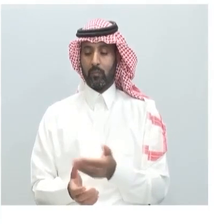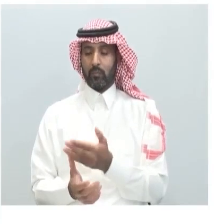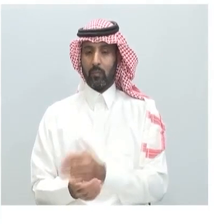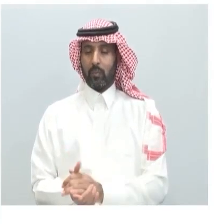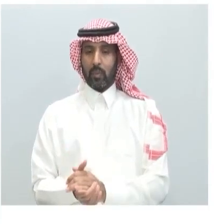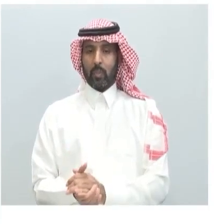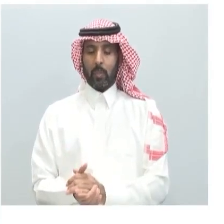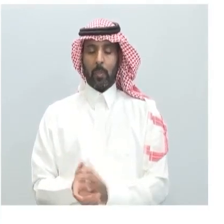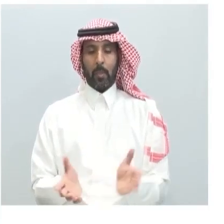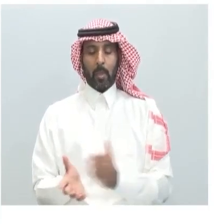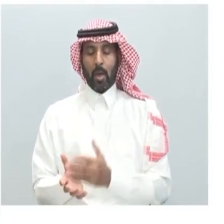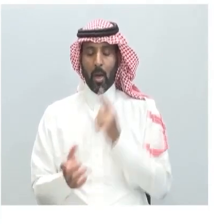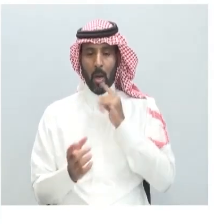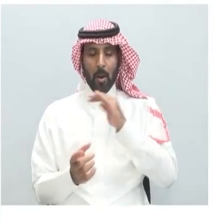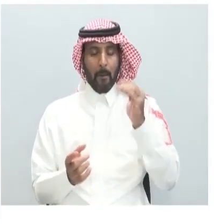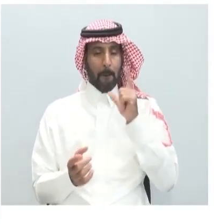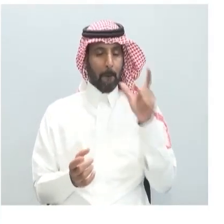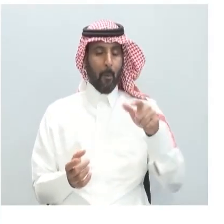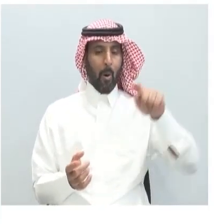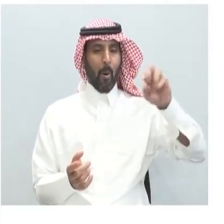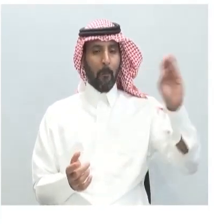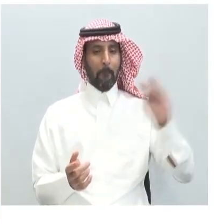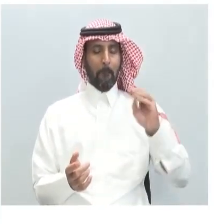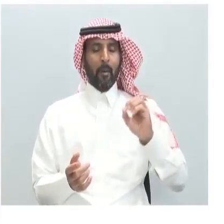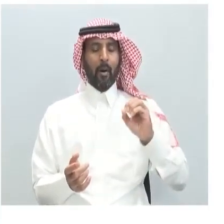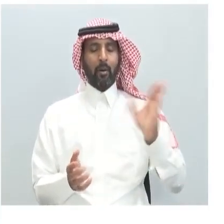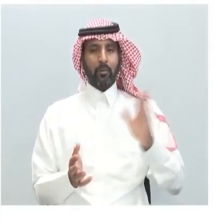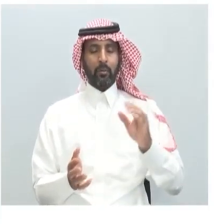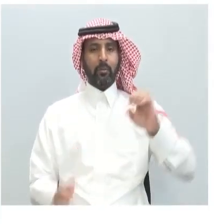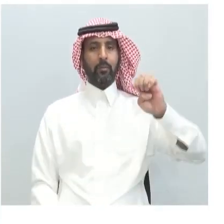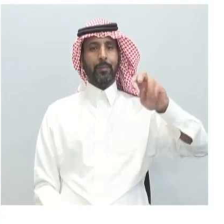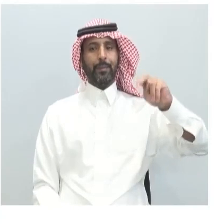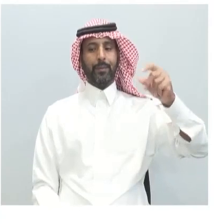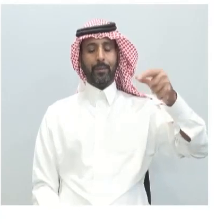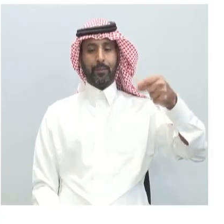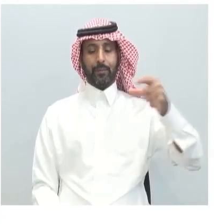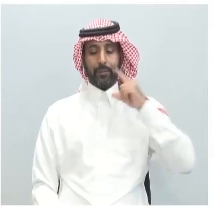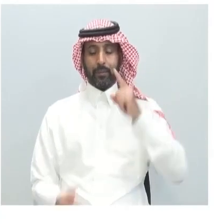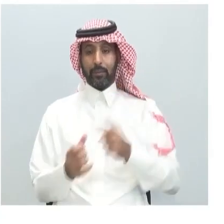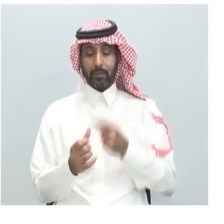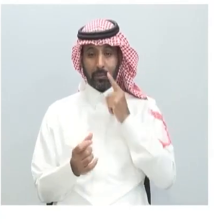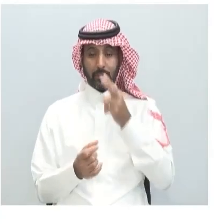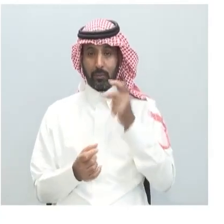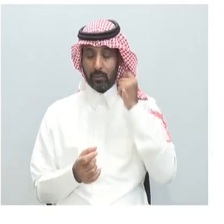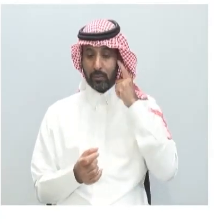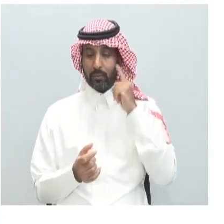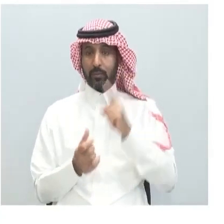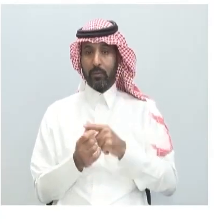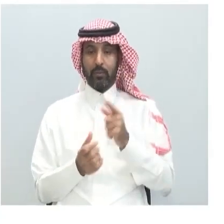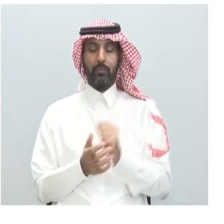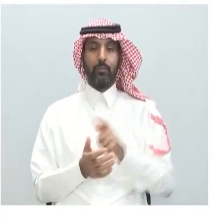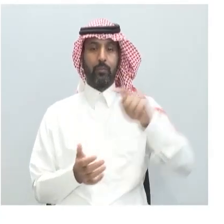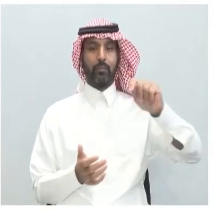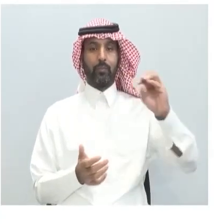house. A phrase with two or enough can be followed by an infinitive phrase. If you remember the infinitive,